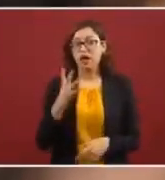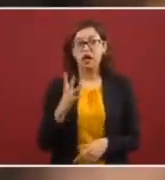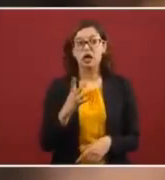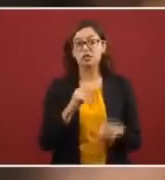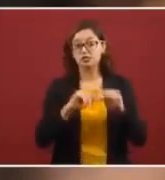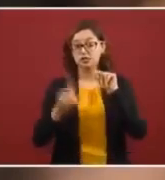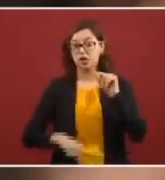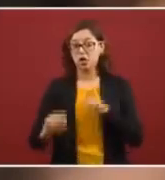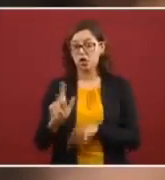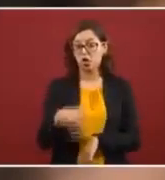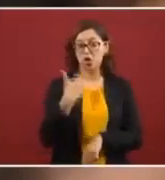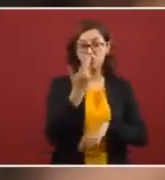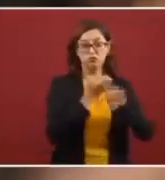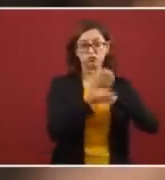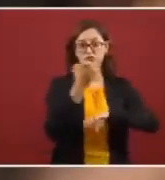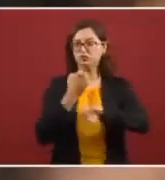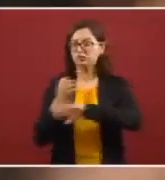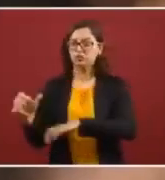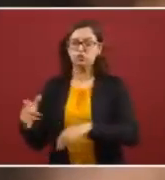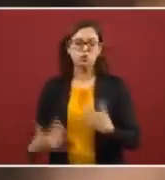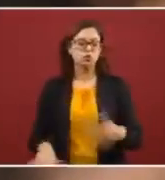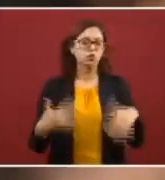adolescents?